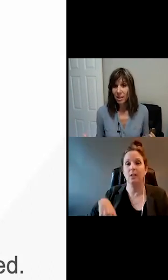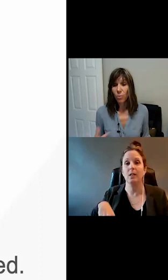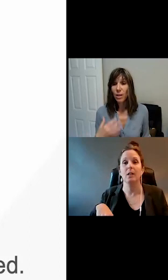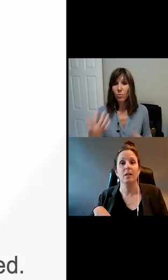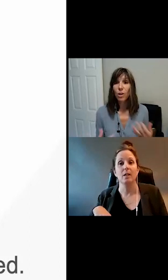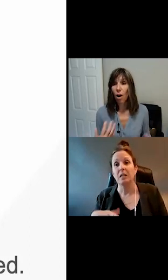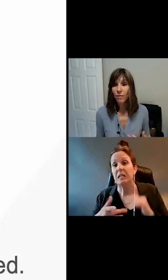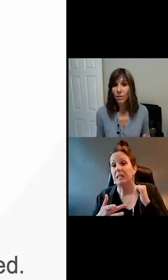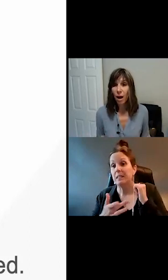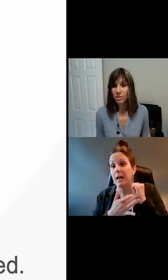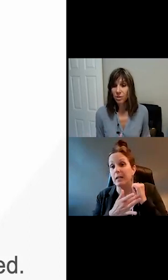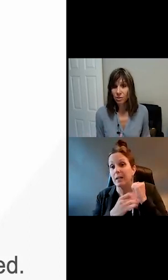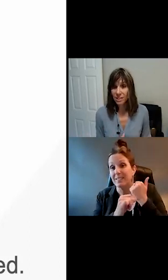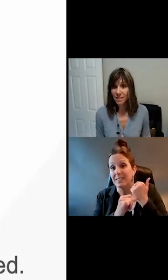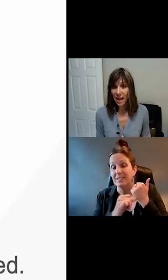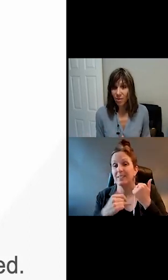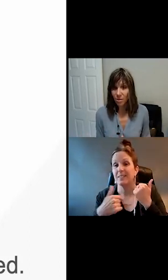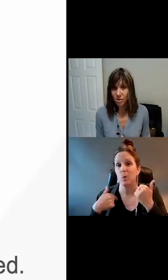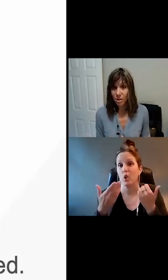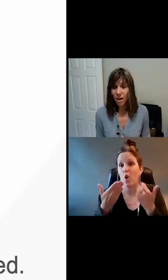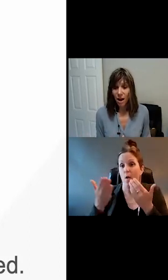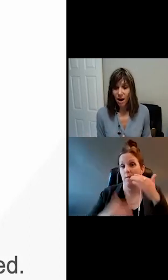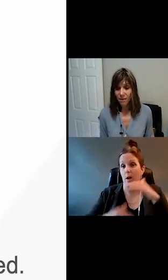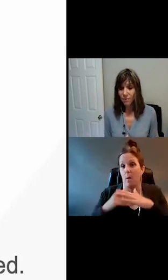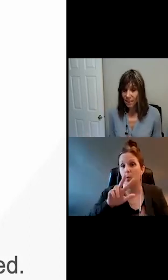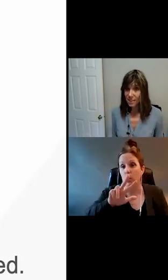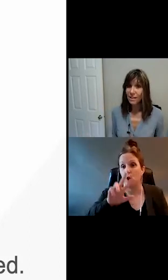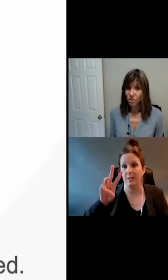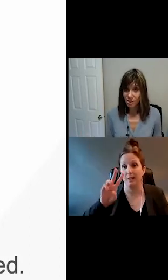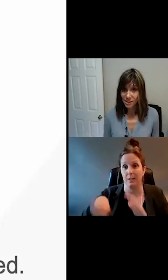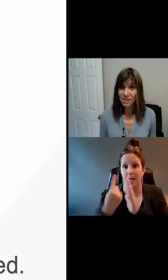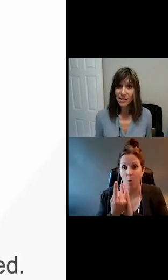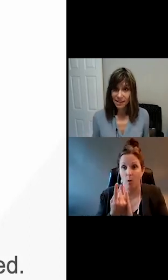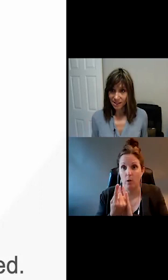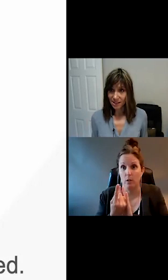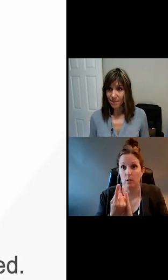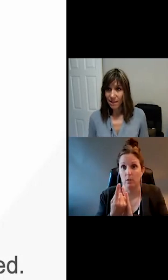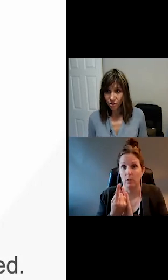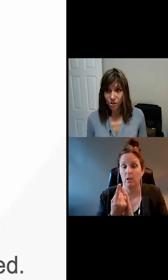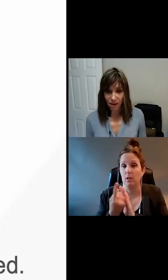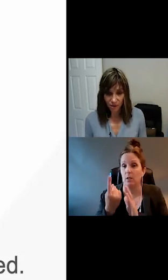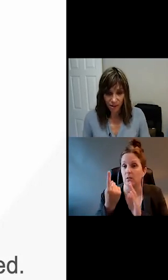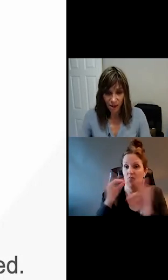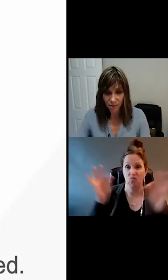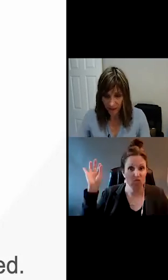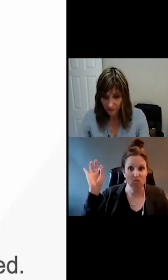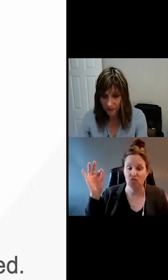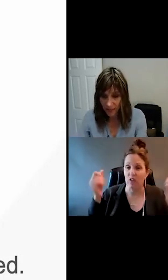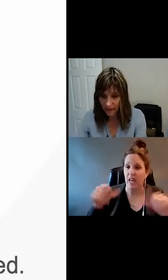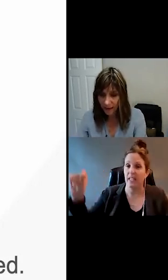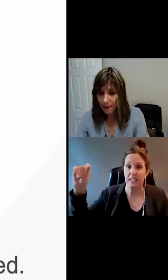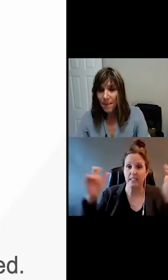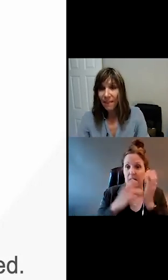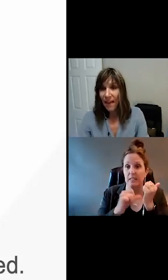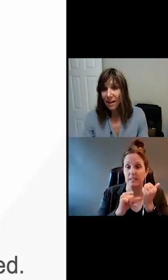is typically, we offer up to 36 hours of free technical assistance, thanks to DMH, who's covering the funding